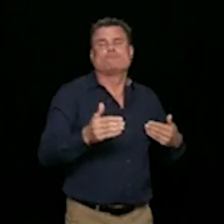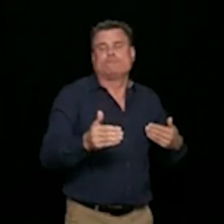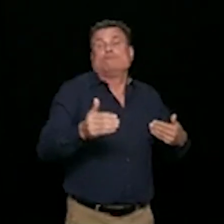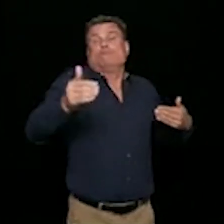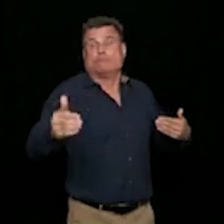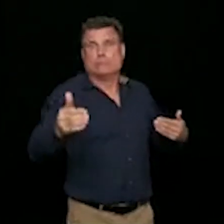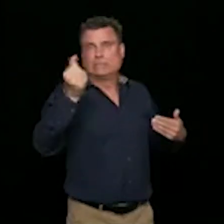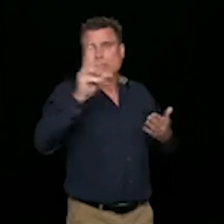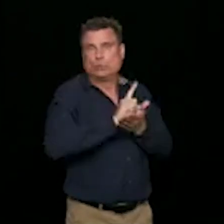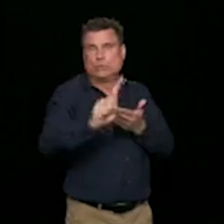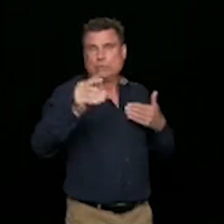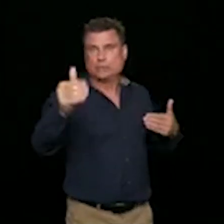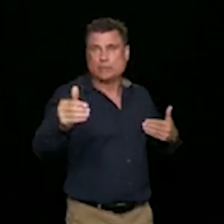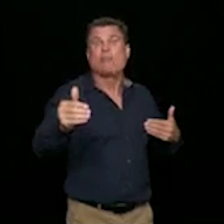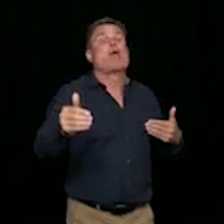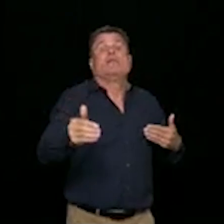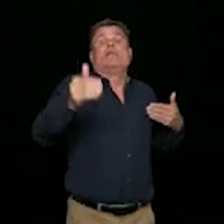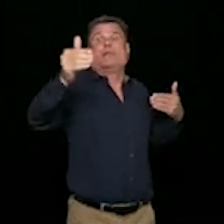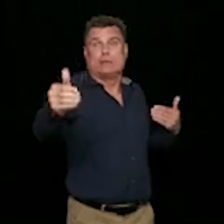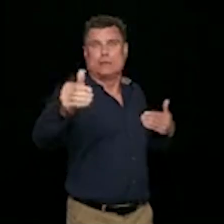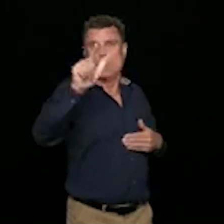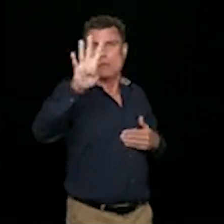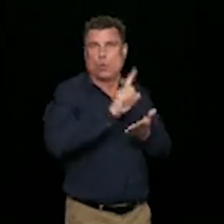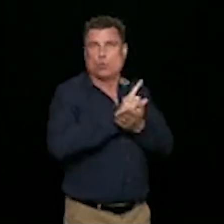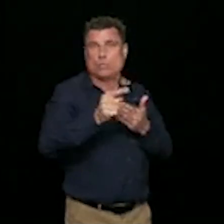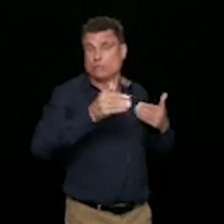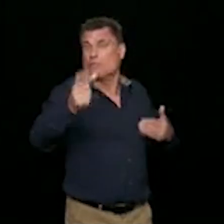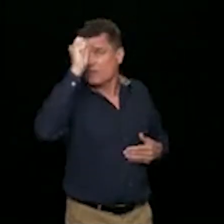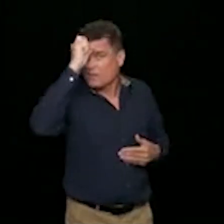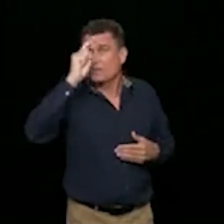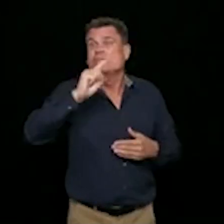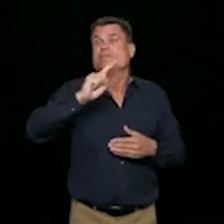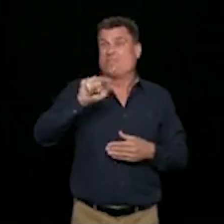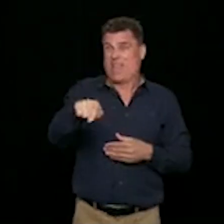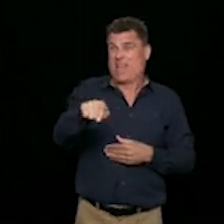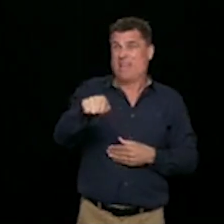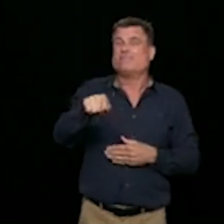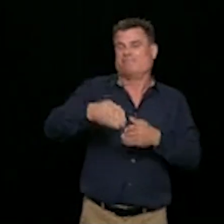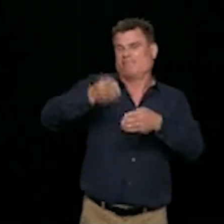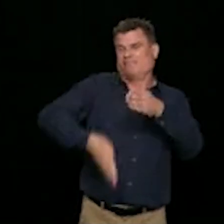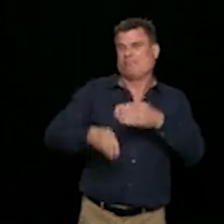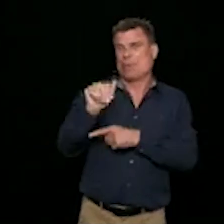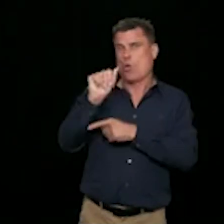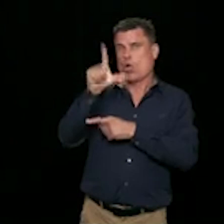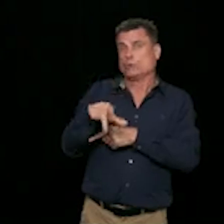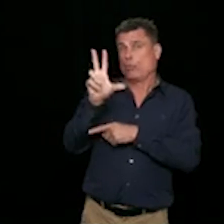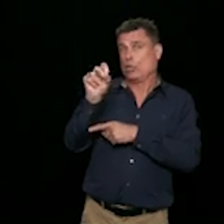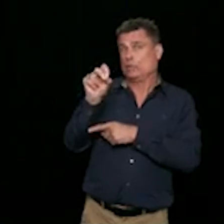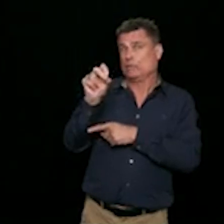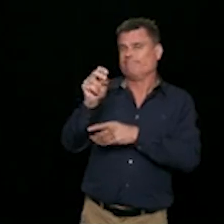time in late June to give employer more time to recover before recalling staff. Now,